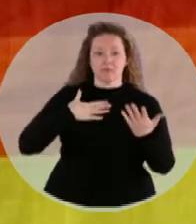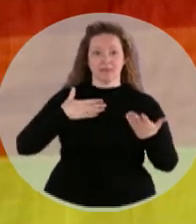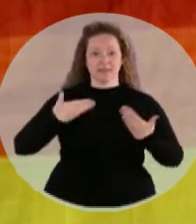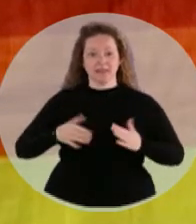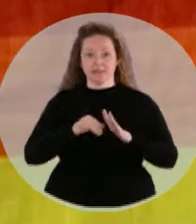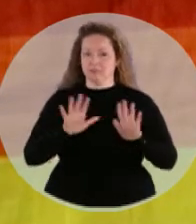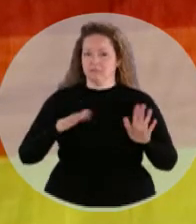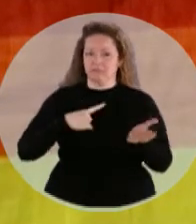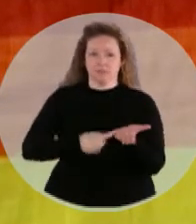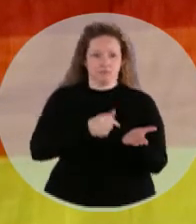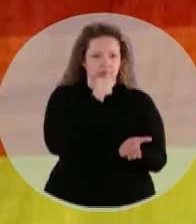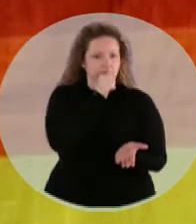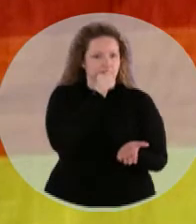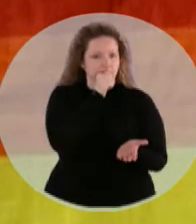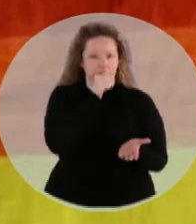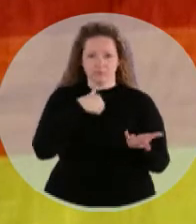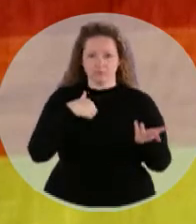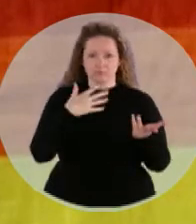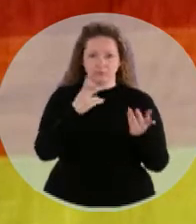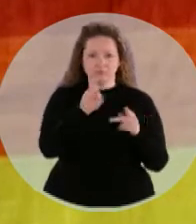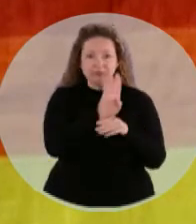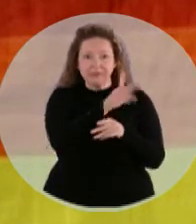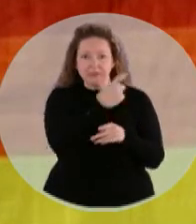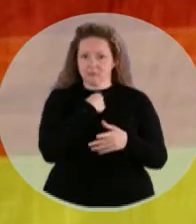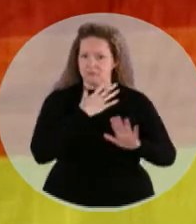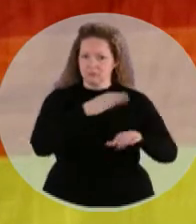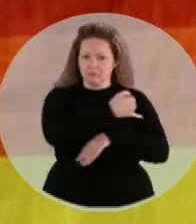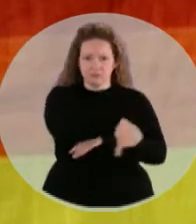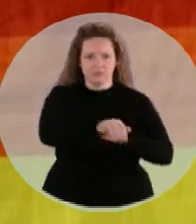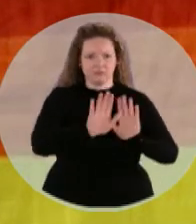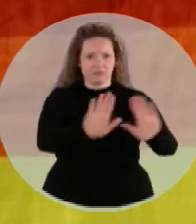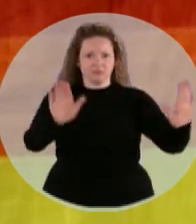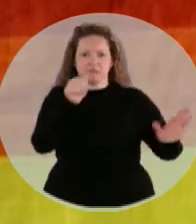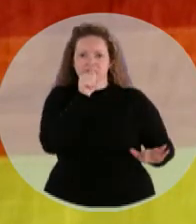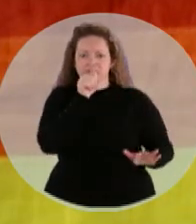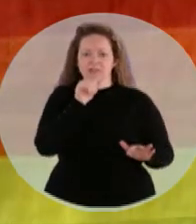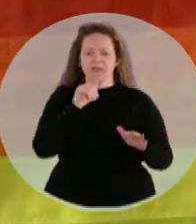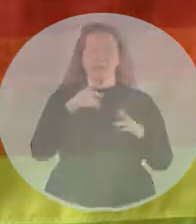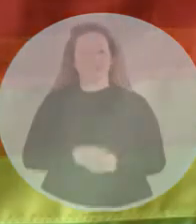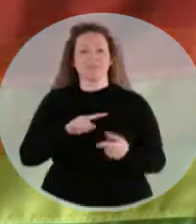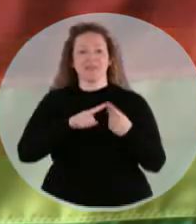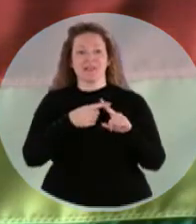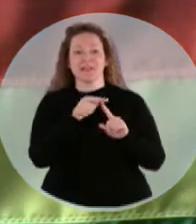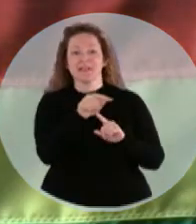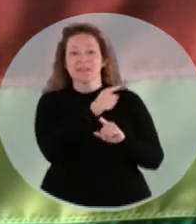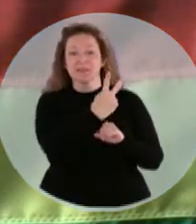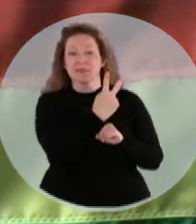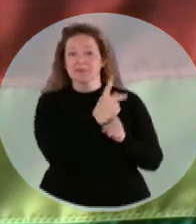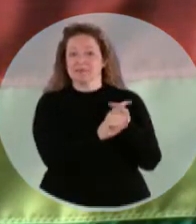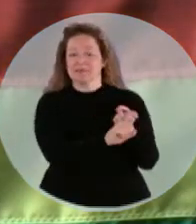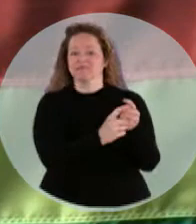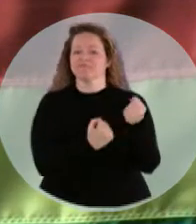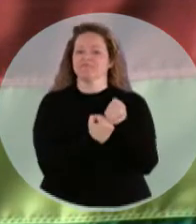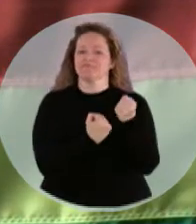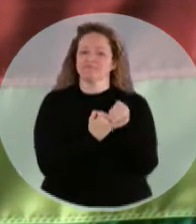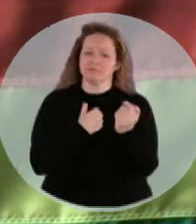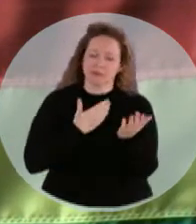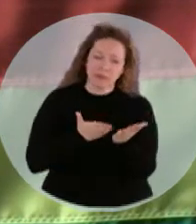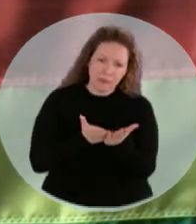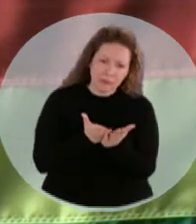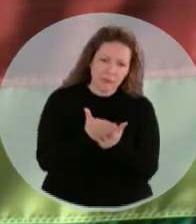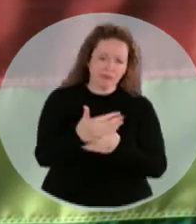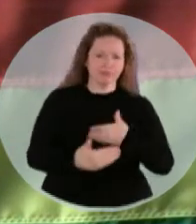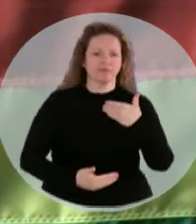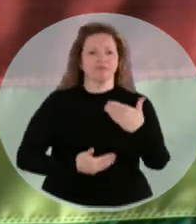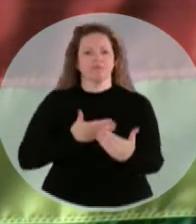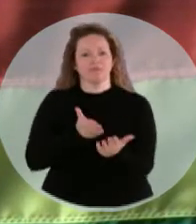voulais pas en parler parce que je me disais que c'était pas nécessairement leur affaire. I had two very, very,